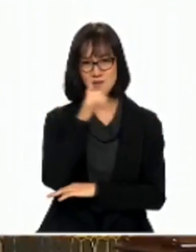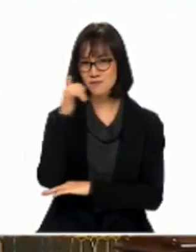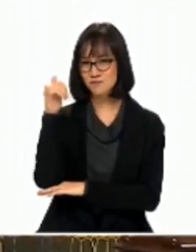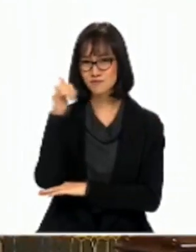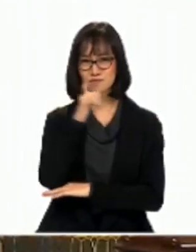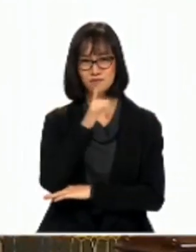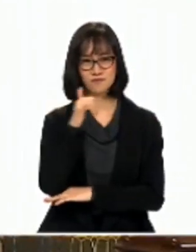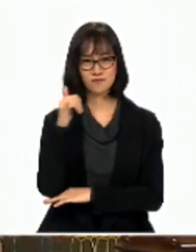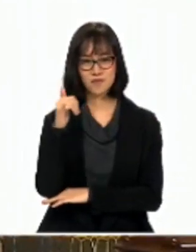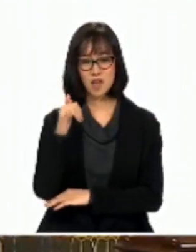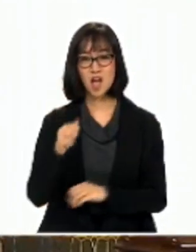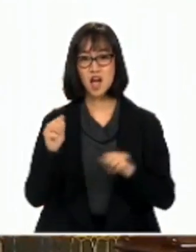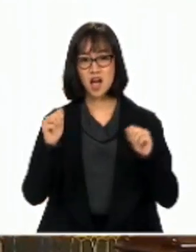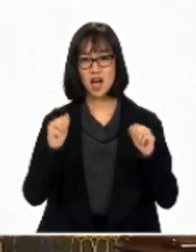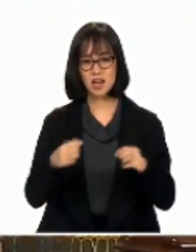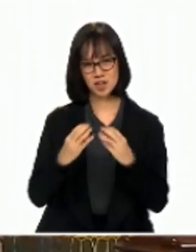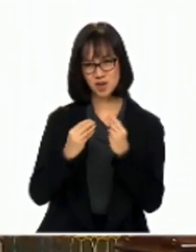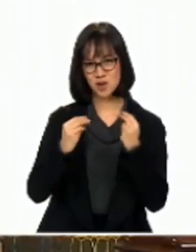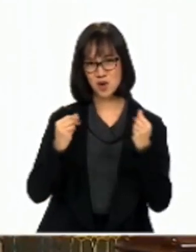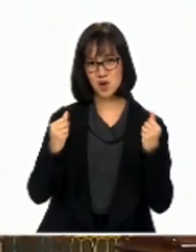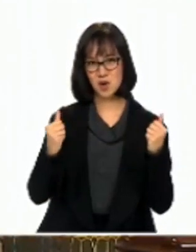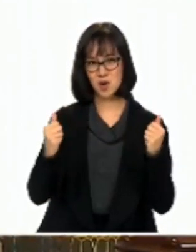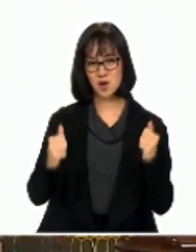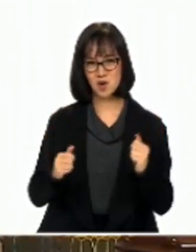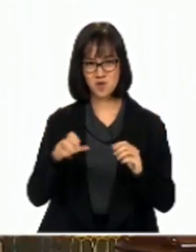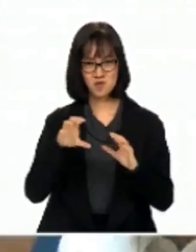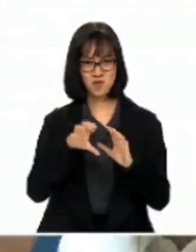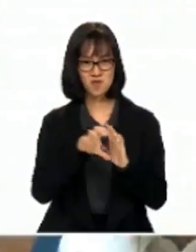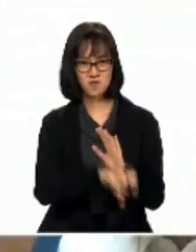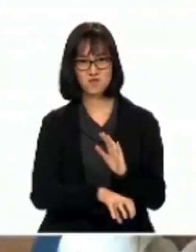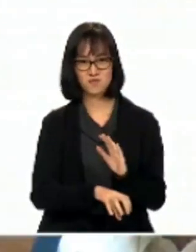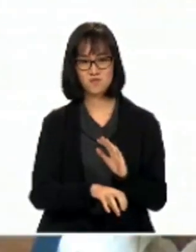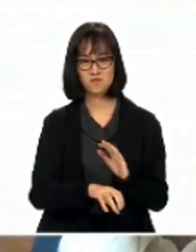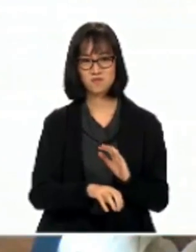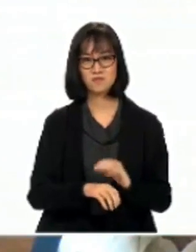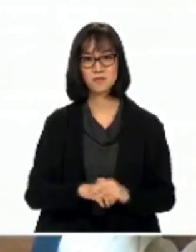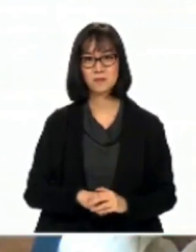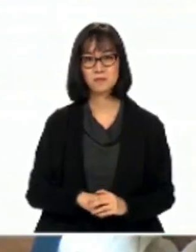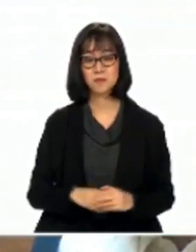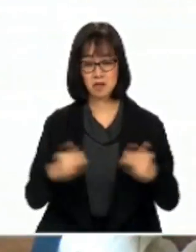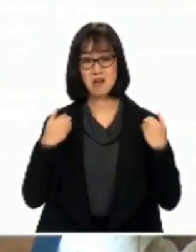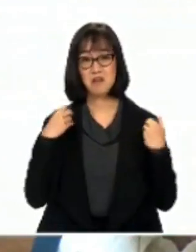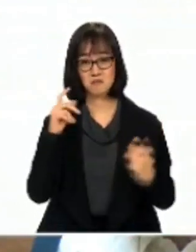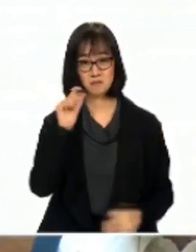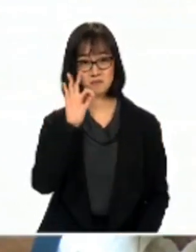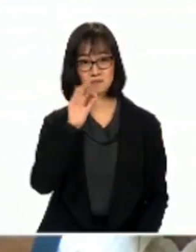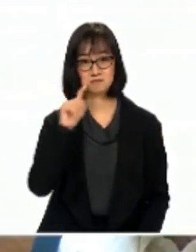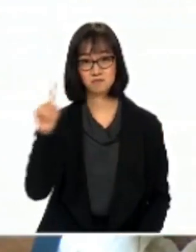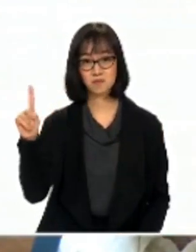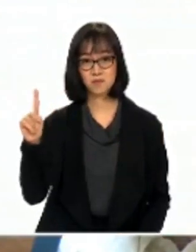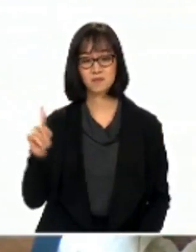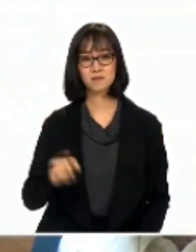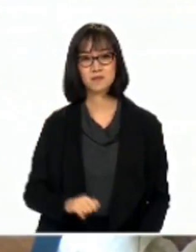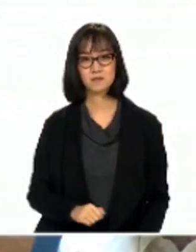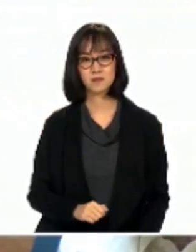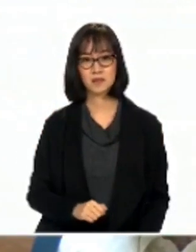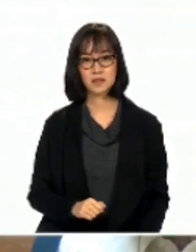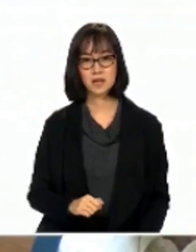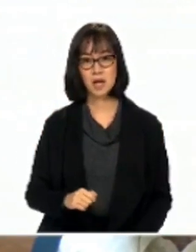solve crimes immediately. And meron kaming 911. What is your